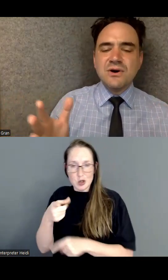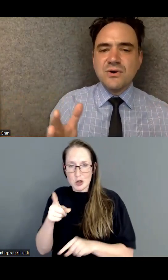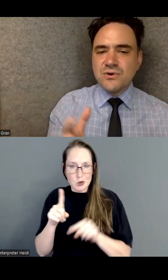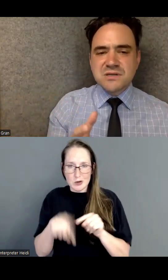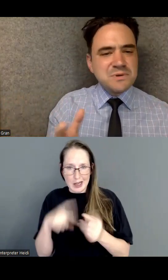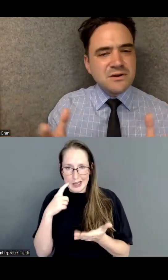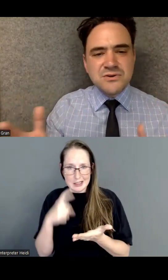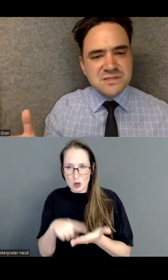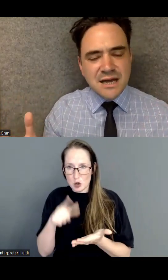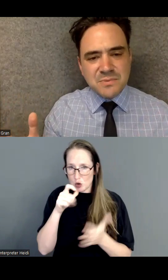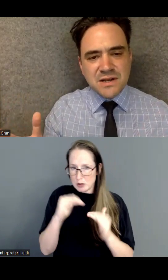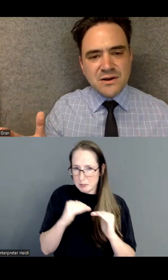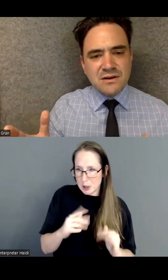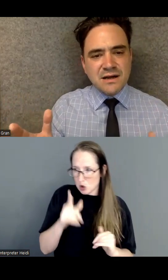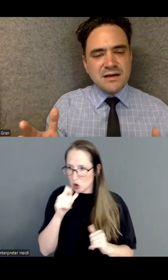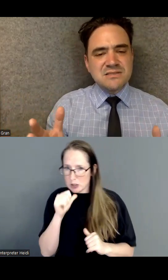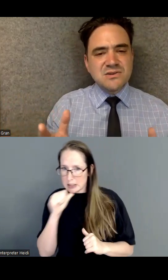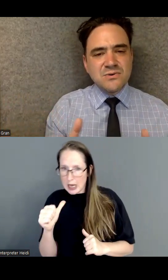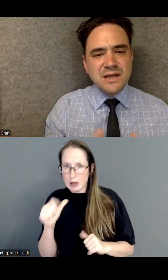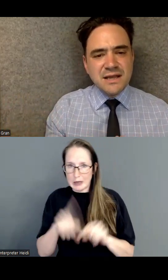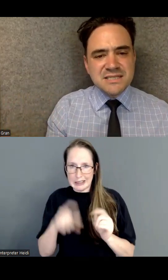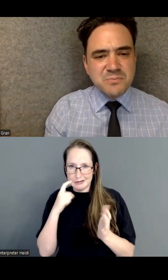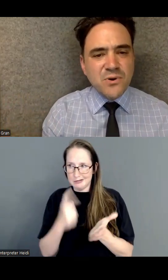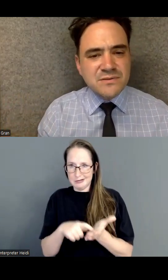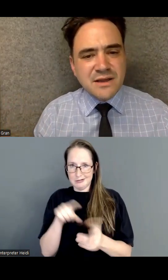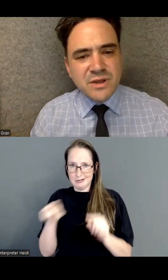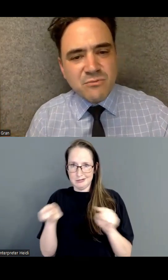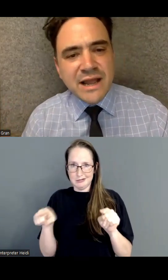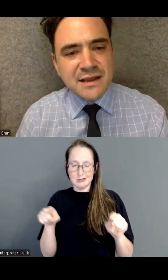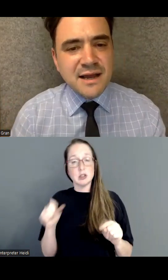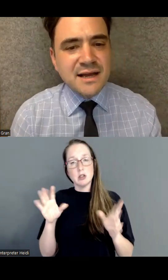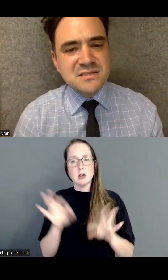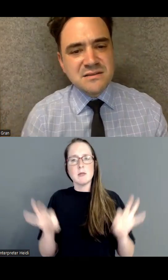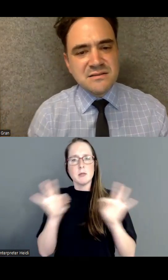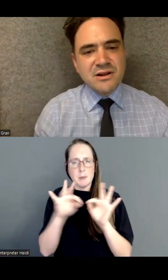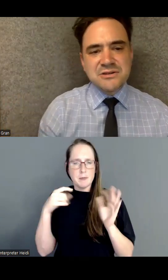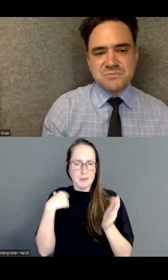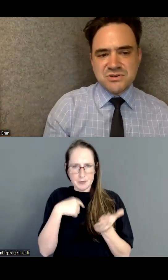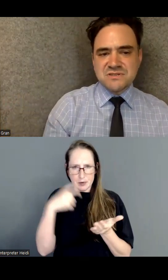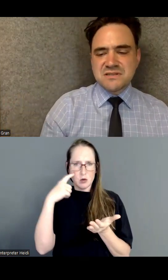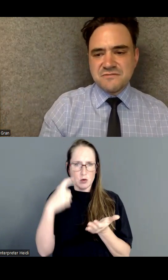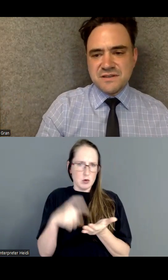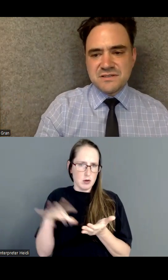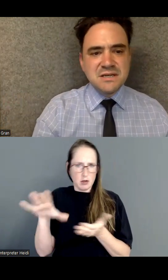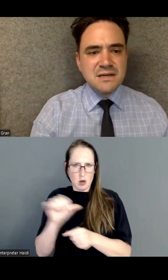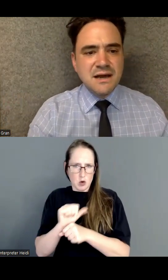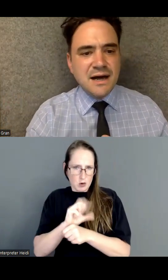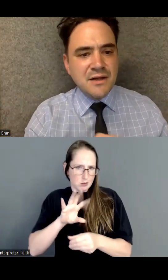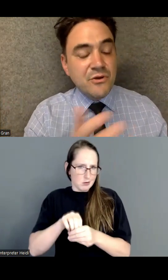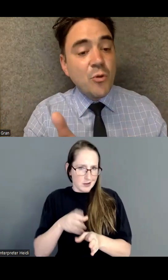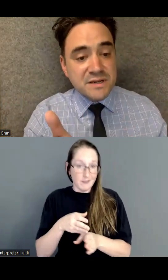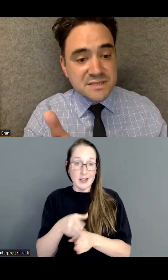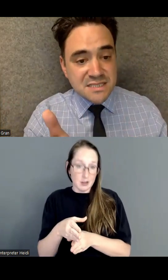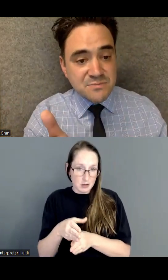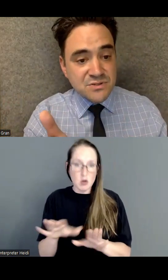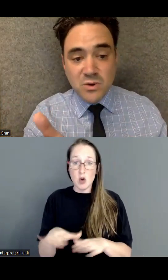tell who's a peer and who's not a peer. So it's important that we recognize their contributions to the field.